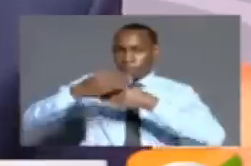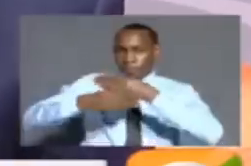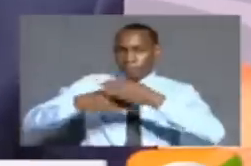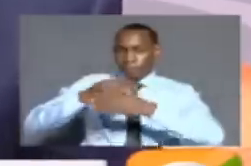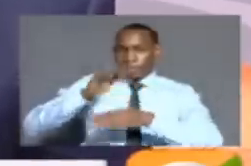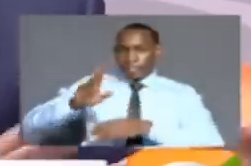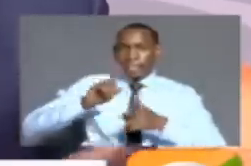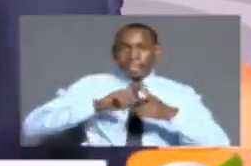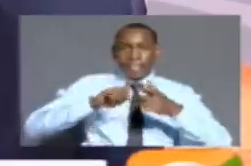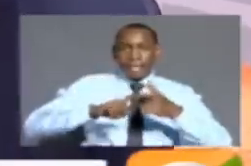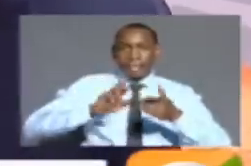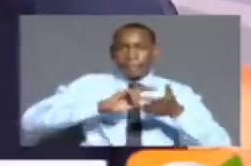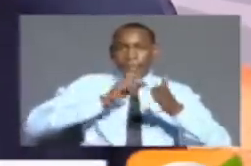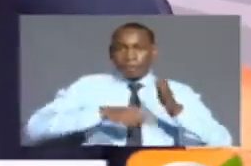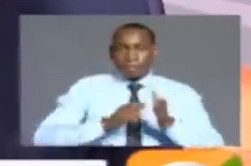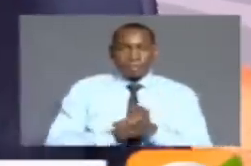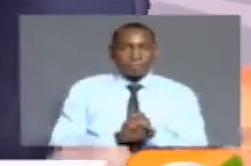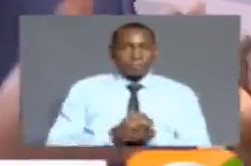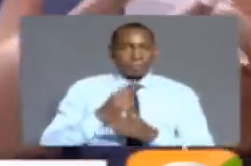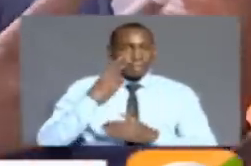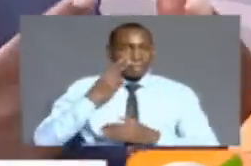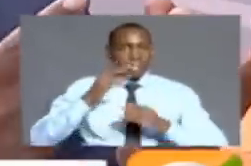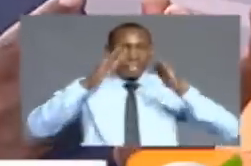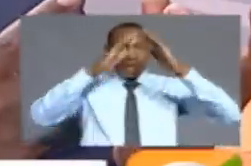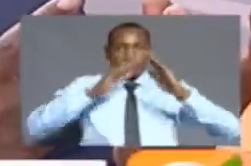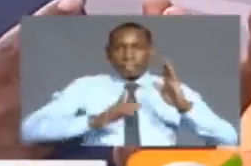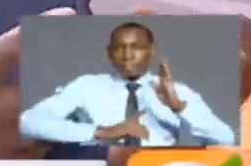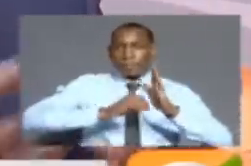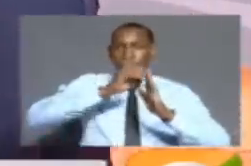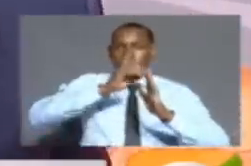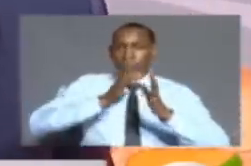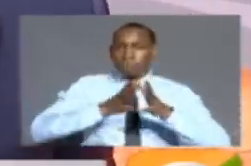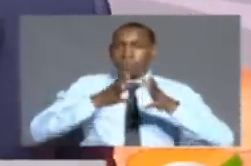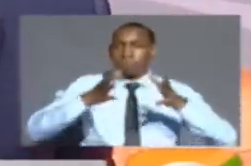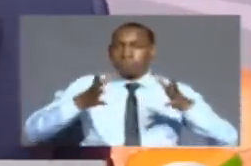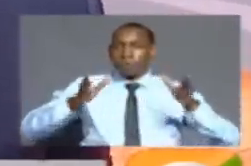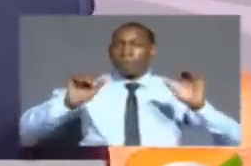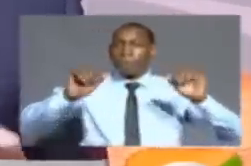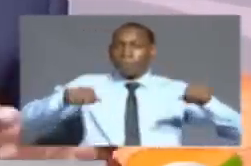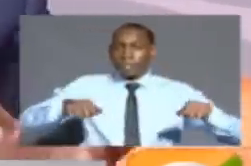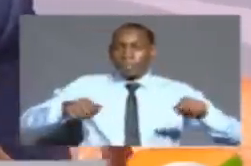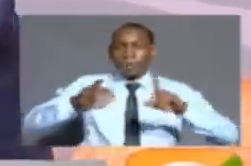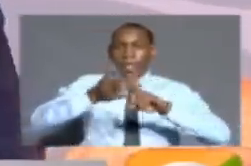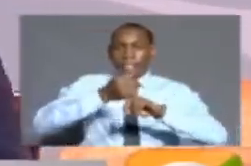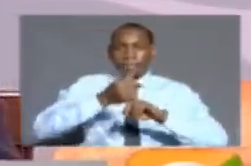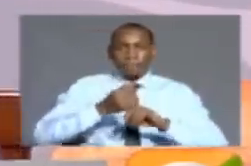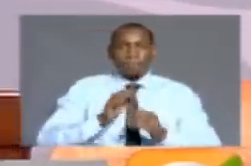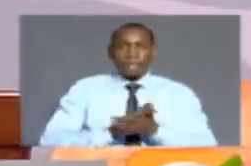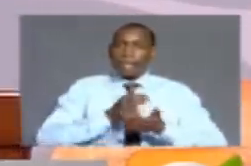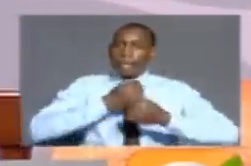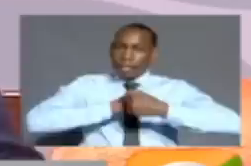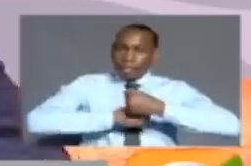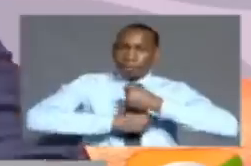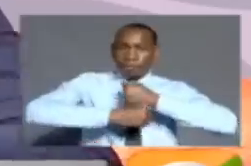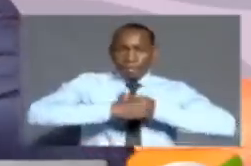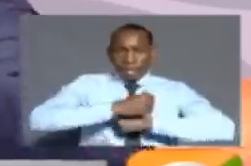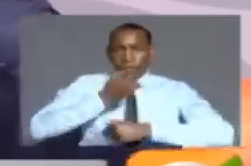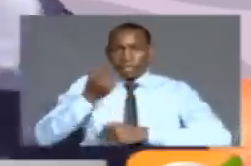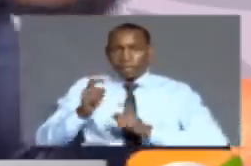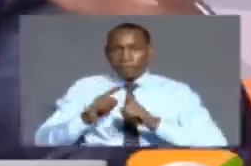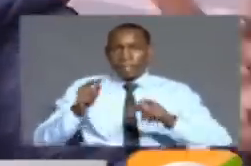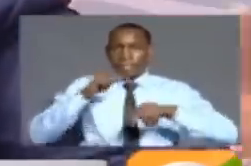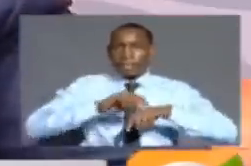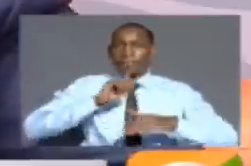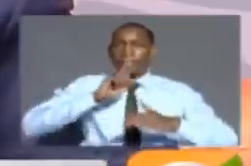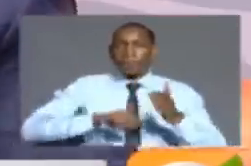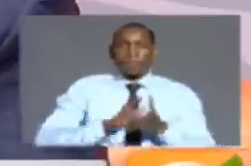Because then you will see housing development coming up and you can be able to do that. Go step by step. But when you say you are